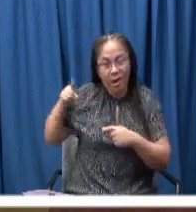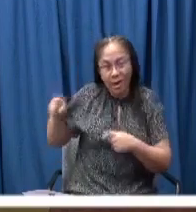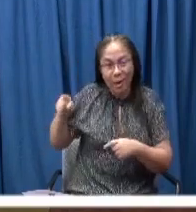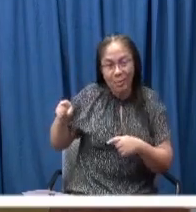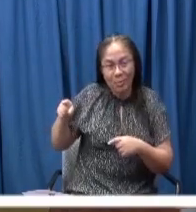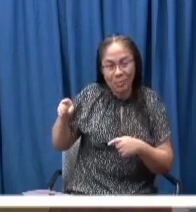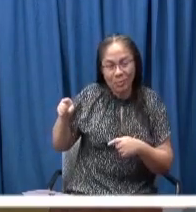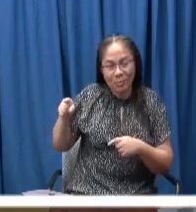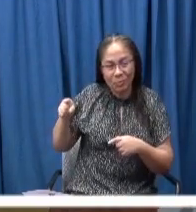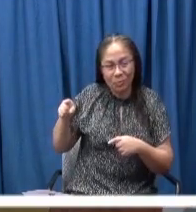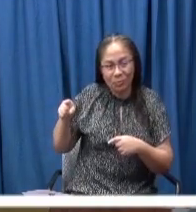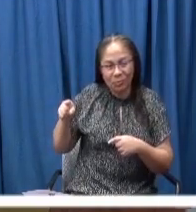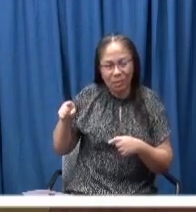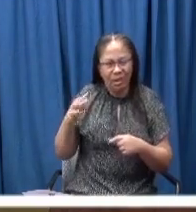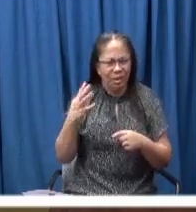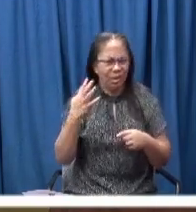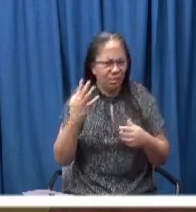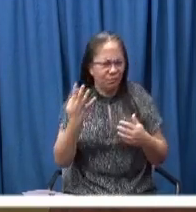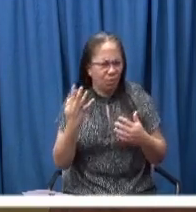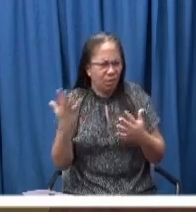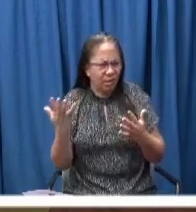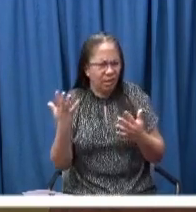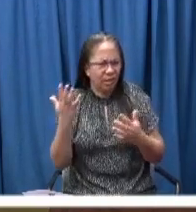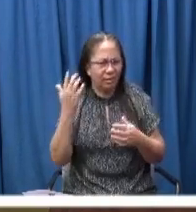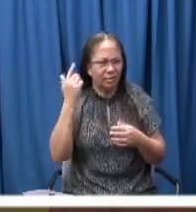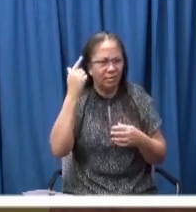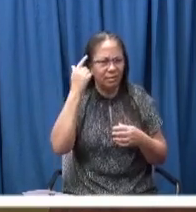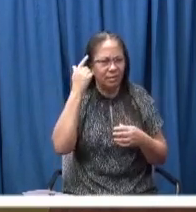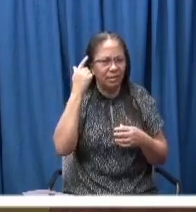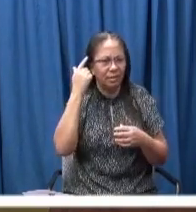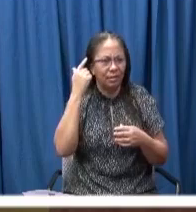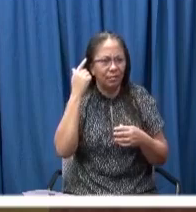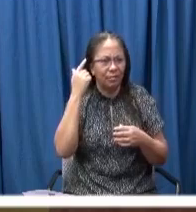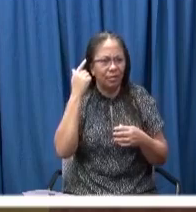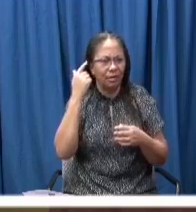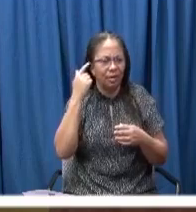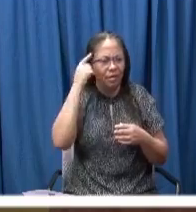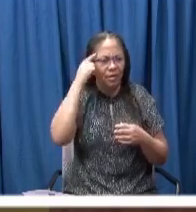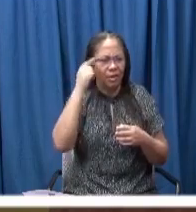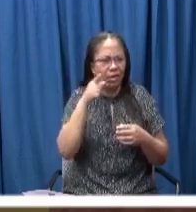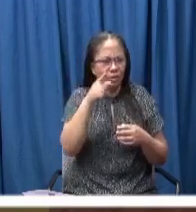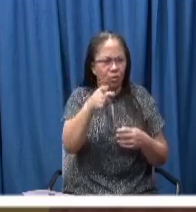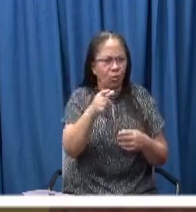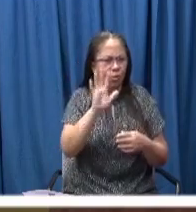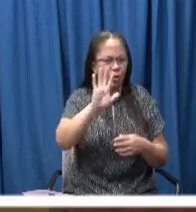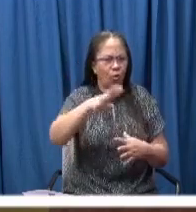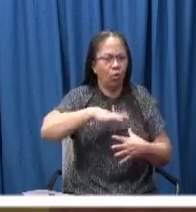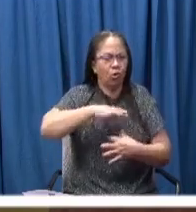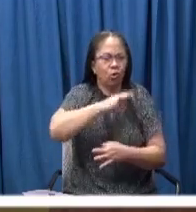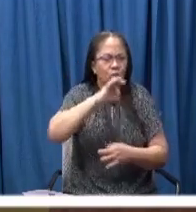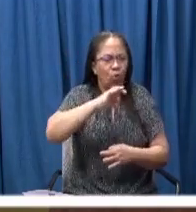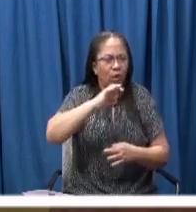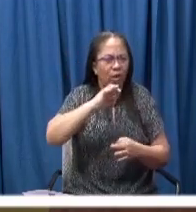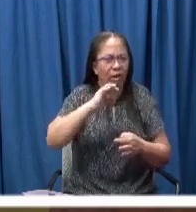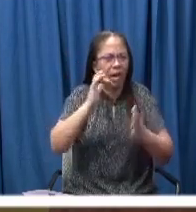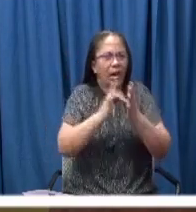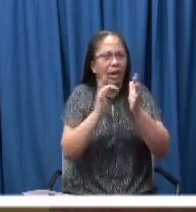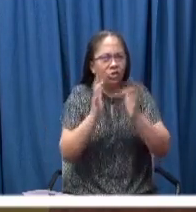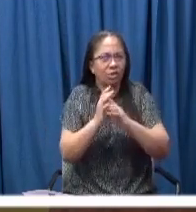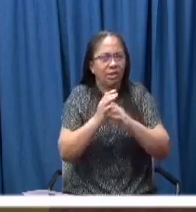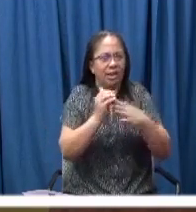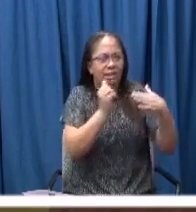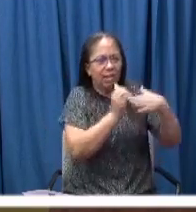4 characteristics, I want you to see in terms of you and your soul and Jesus and his